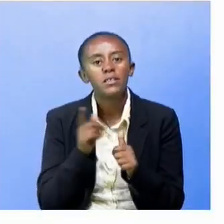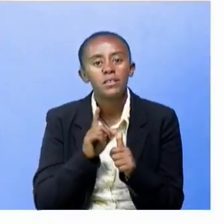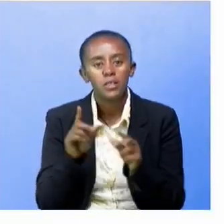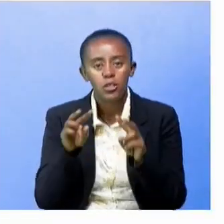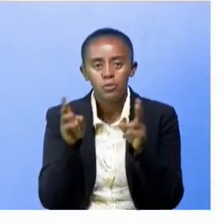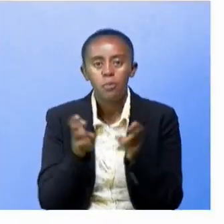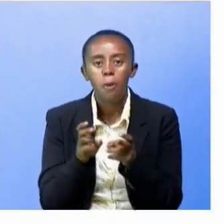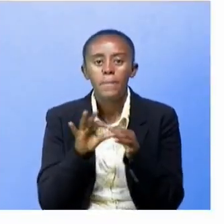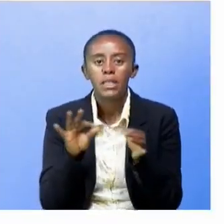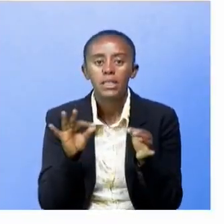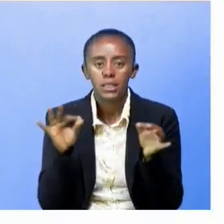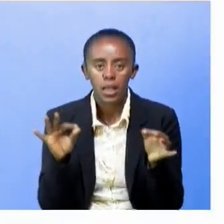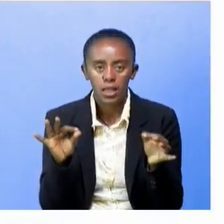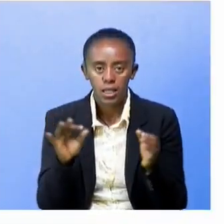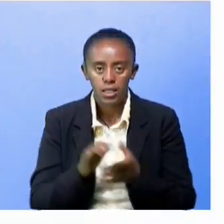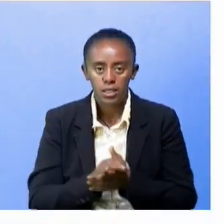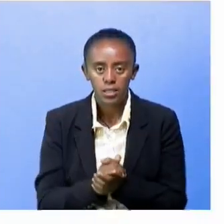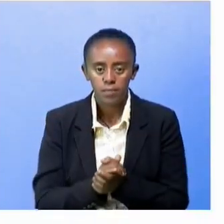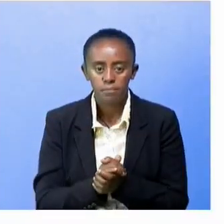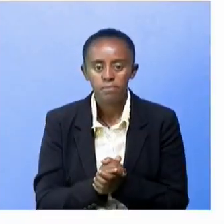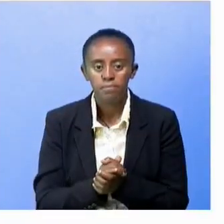Topic,